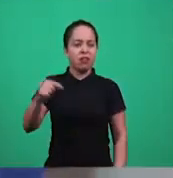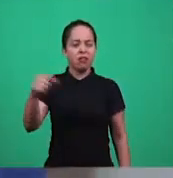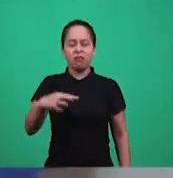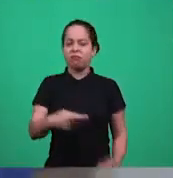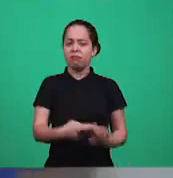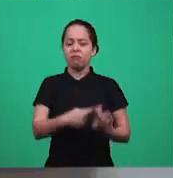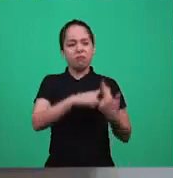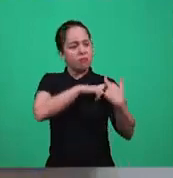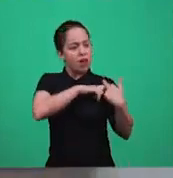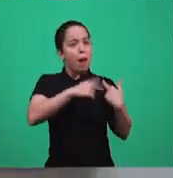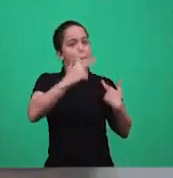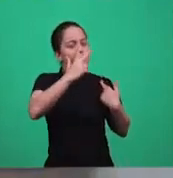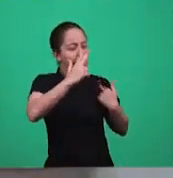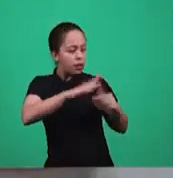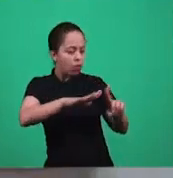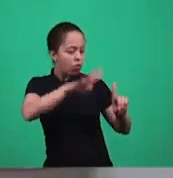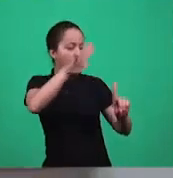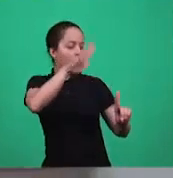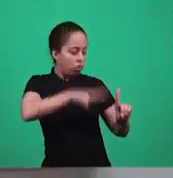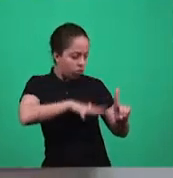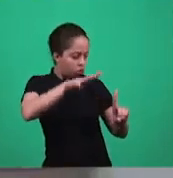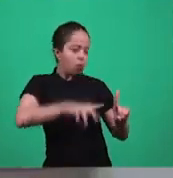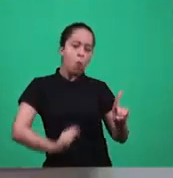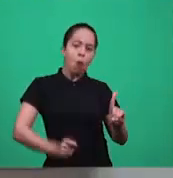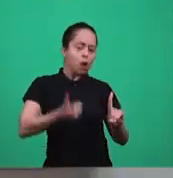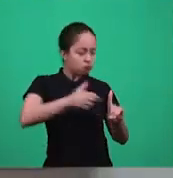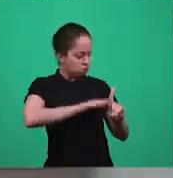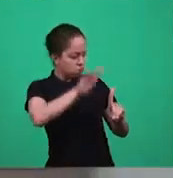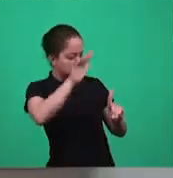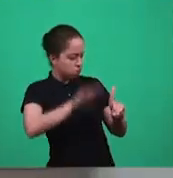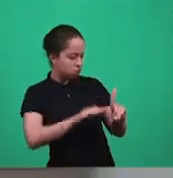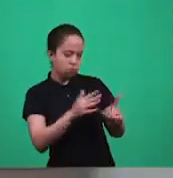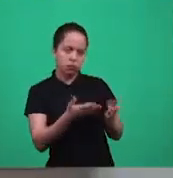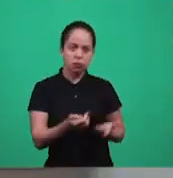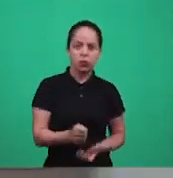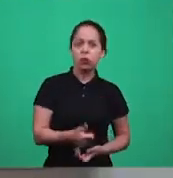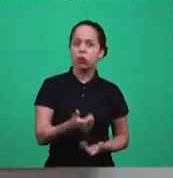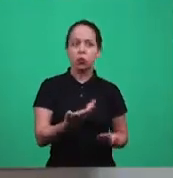law. Like today, we have a lot of doctors of the law,